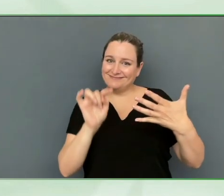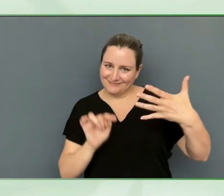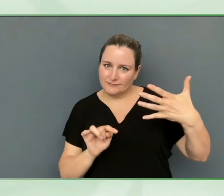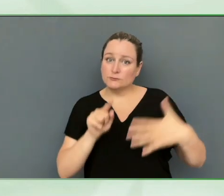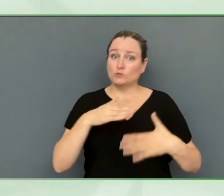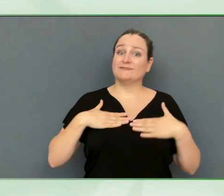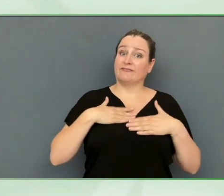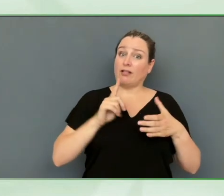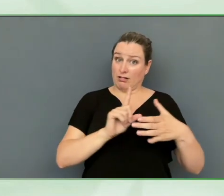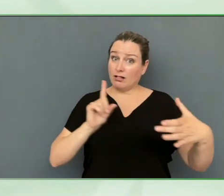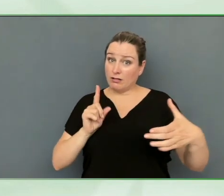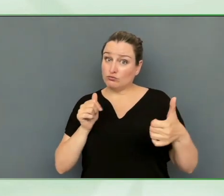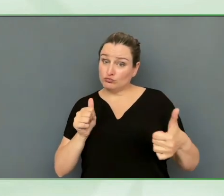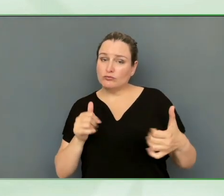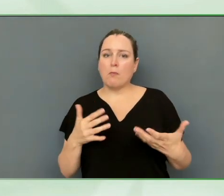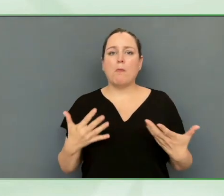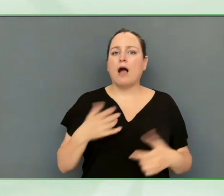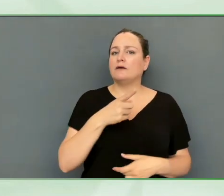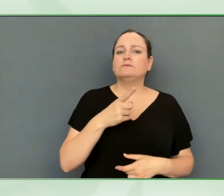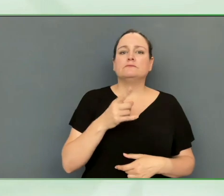for, they won't be there.